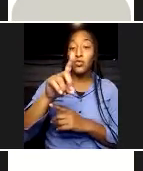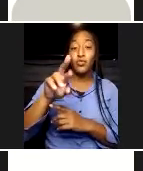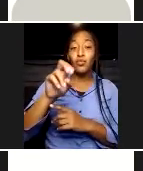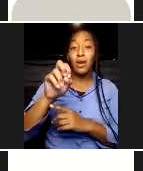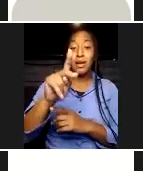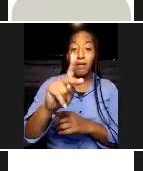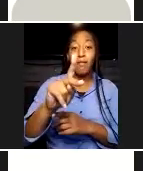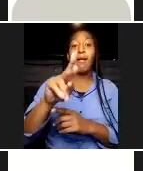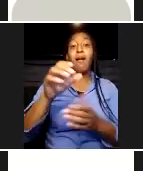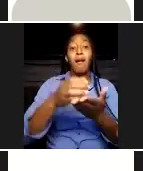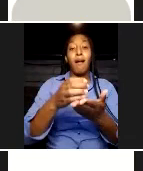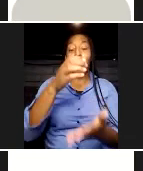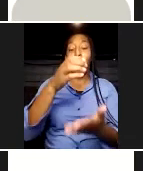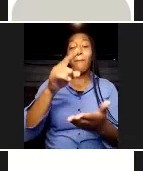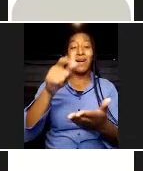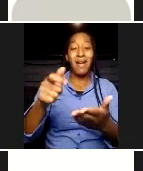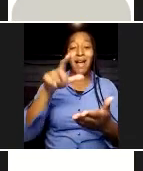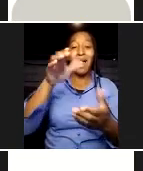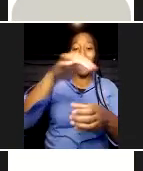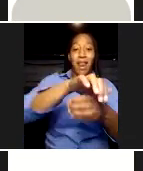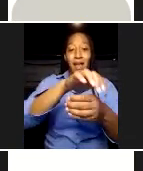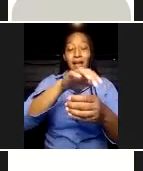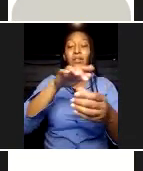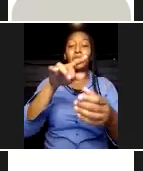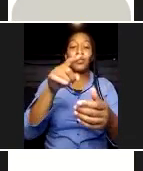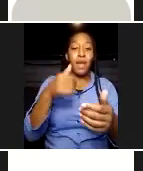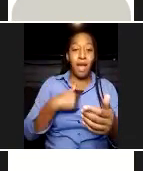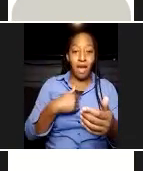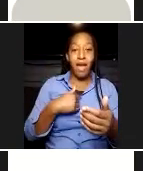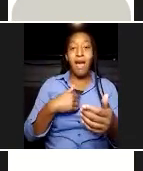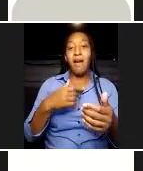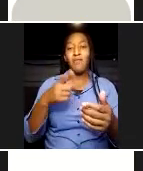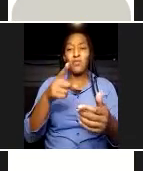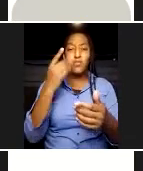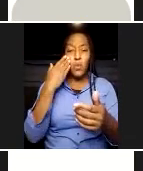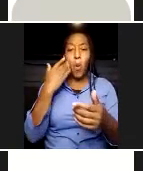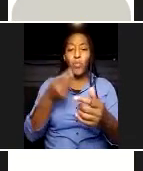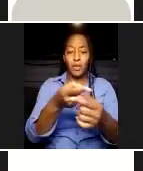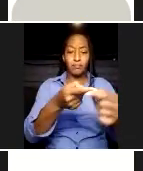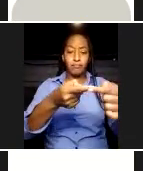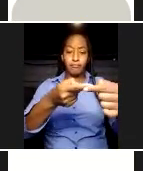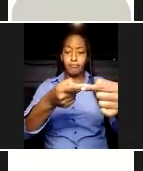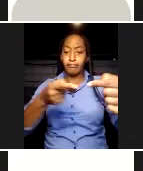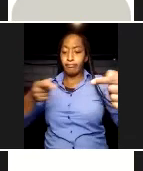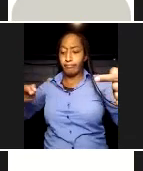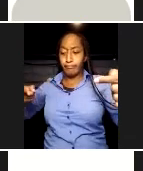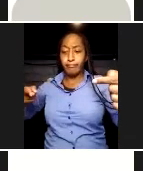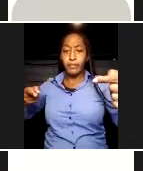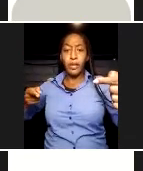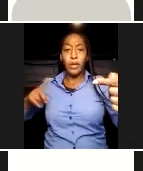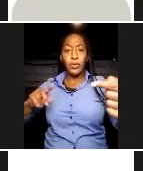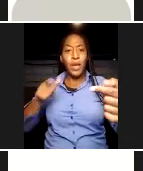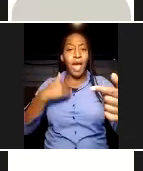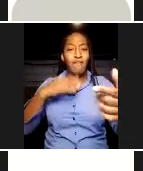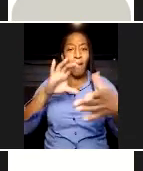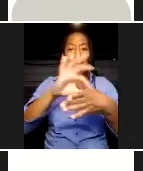Skewers. These are like what you use to put like shish kebab on your grill, you know. But